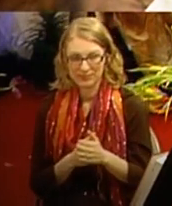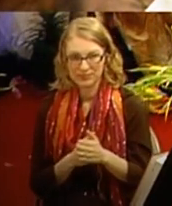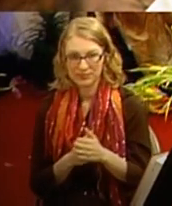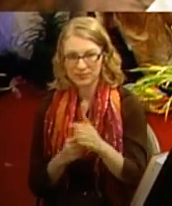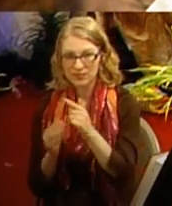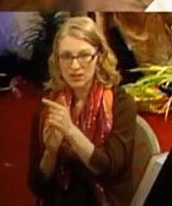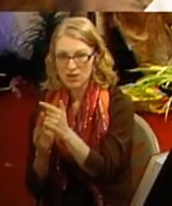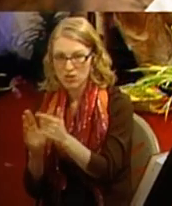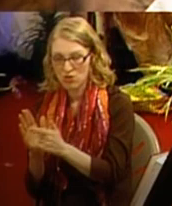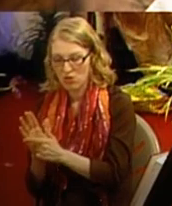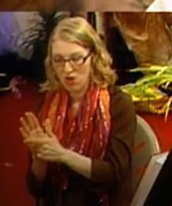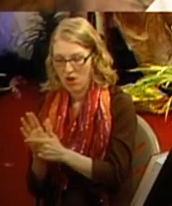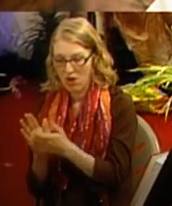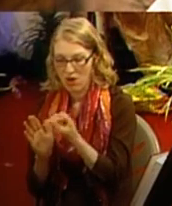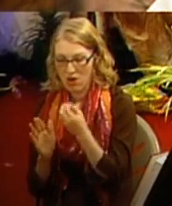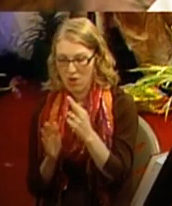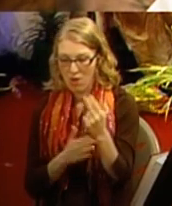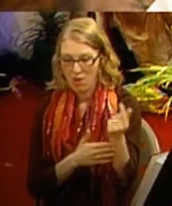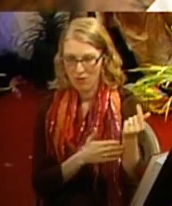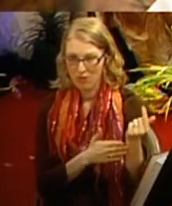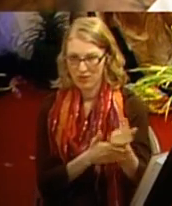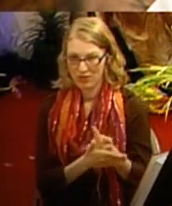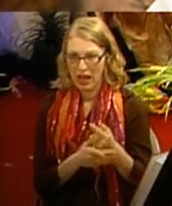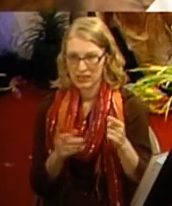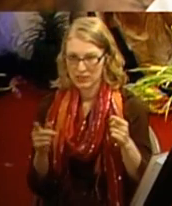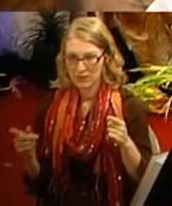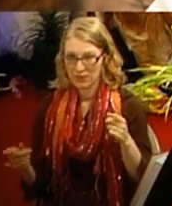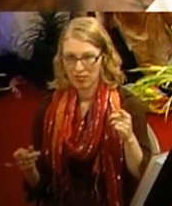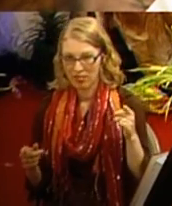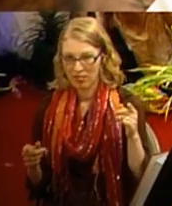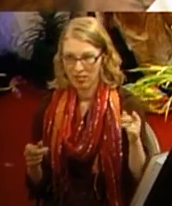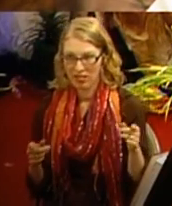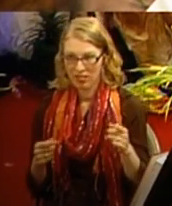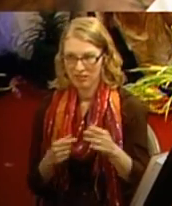the law or the gospel.